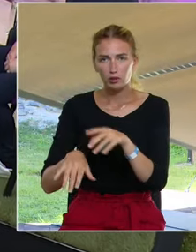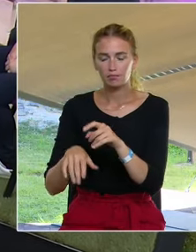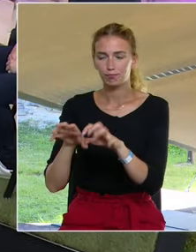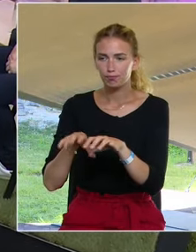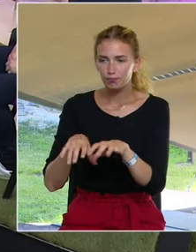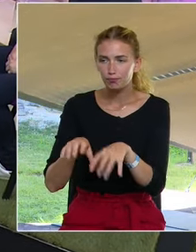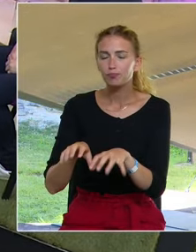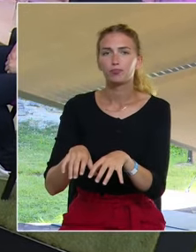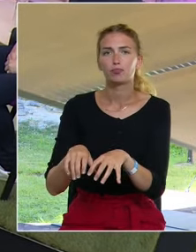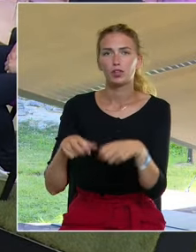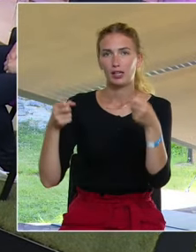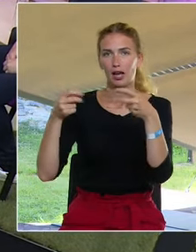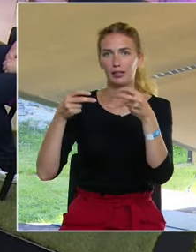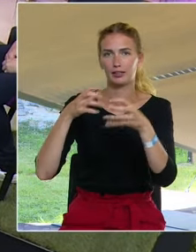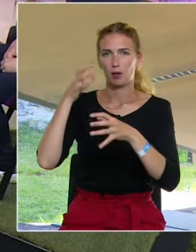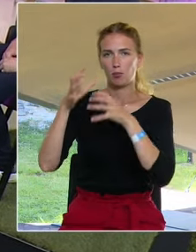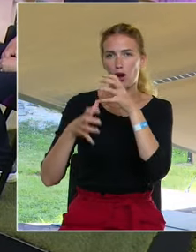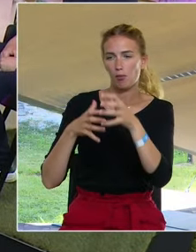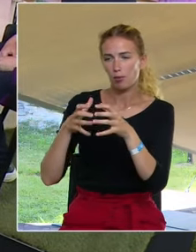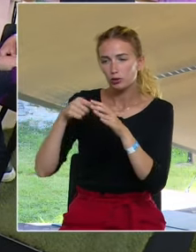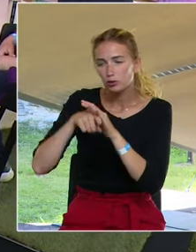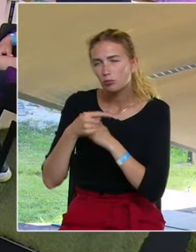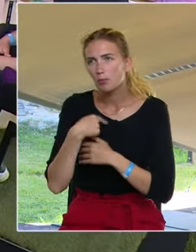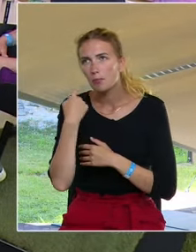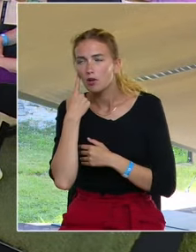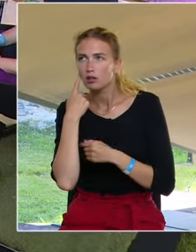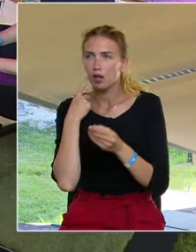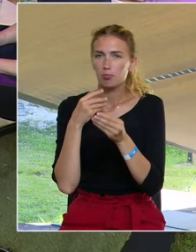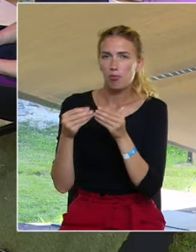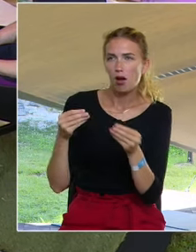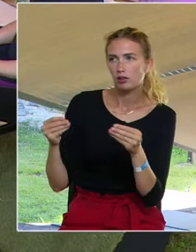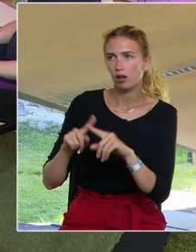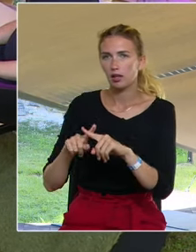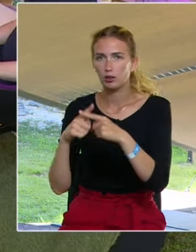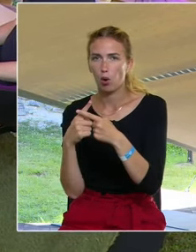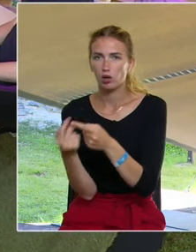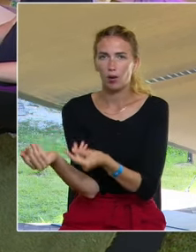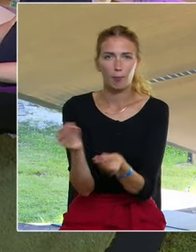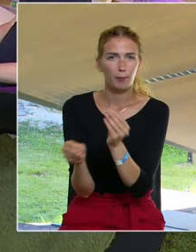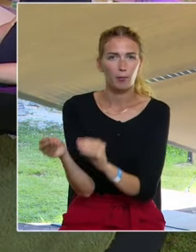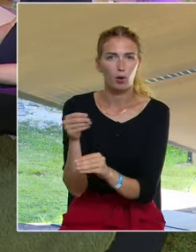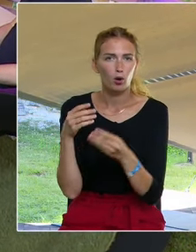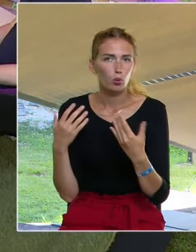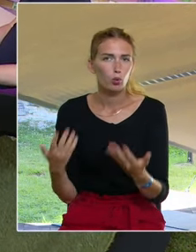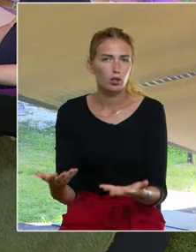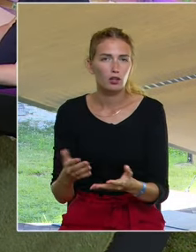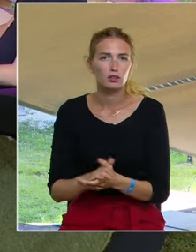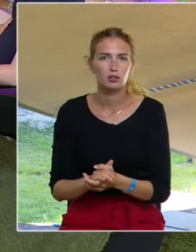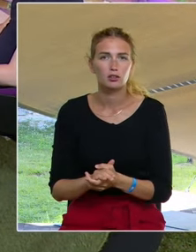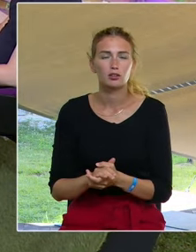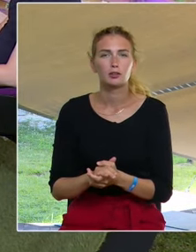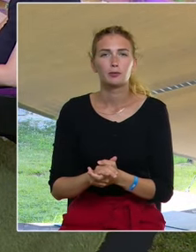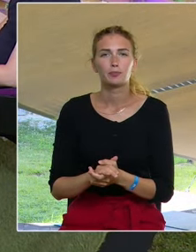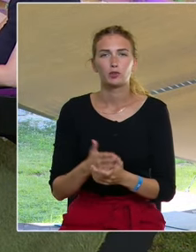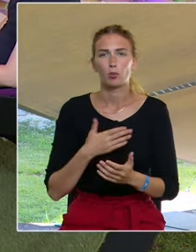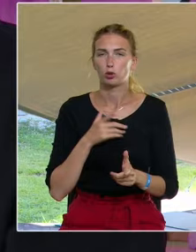the digital realm I'm thinking about the materiality of the technology in a different way. They're sort of like mirror images of each